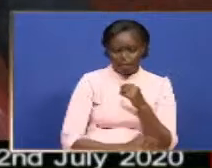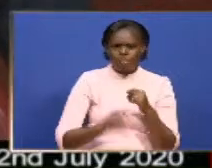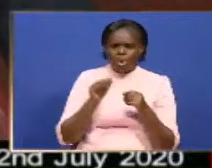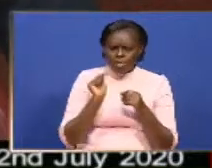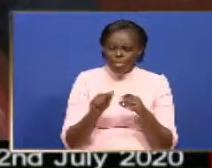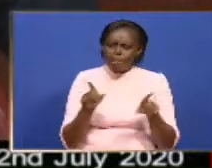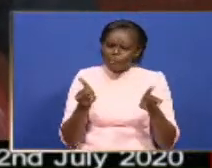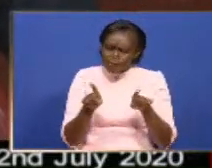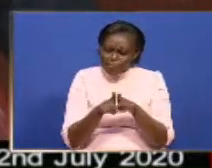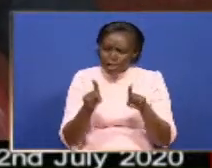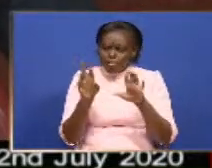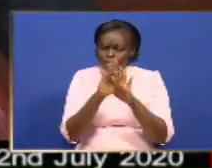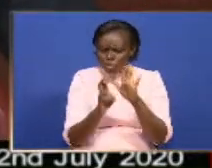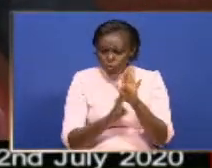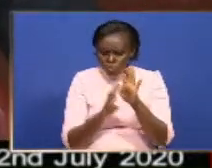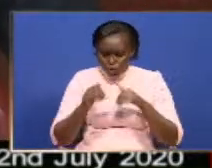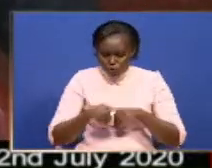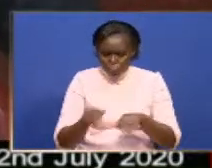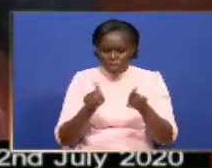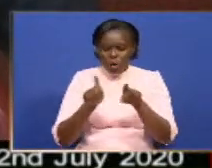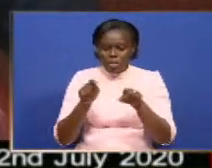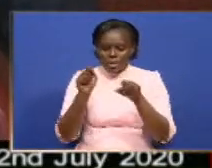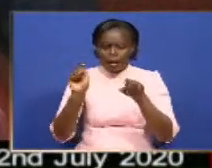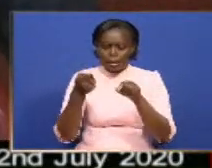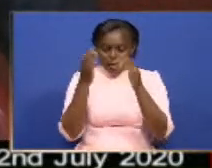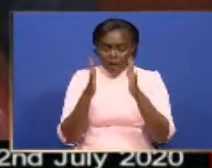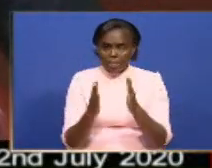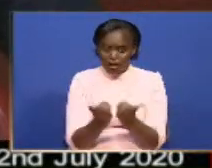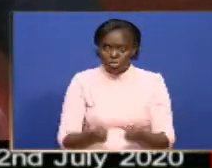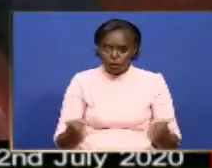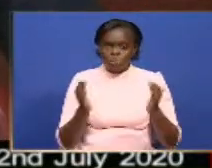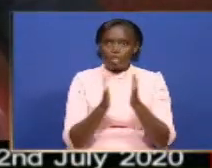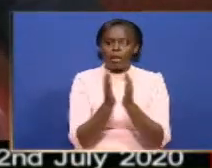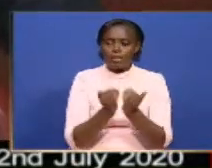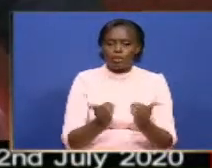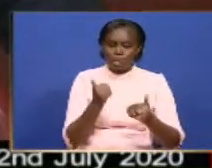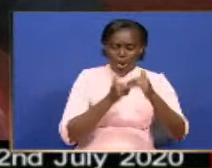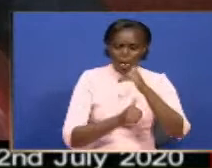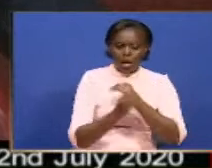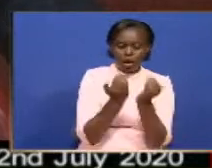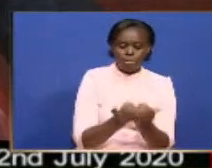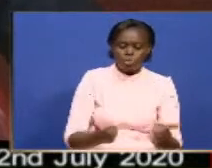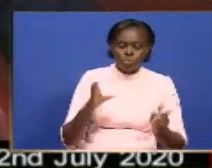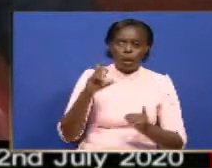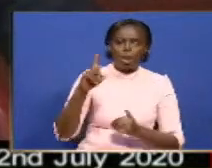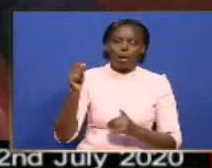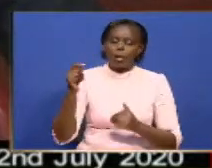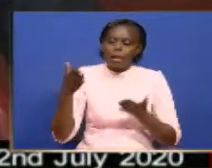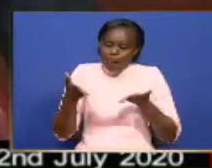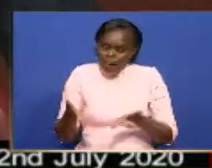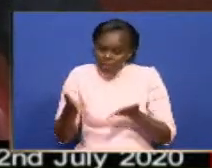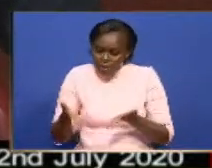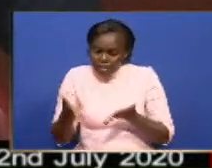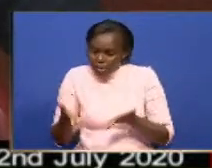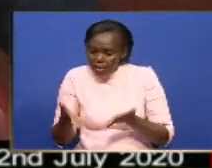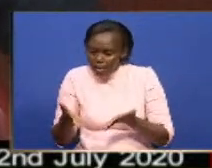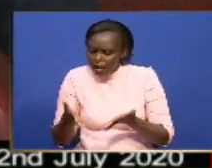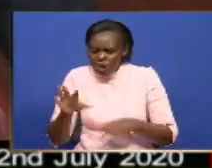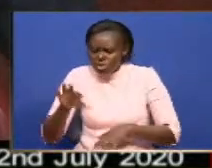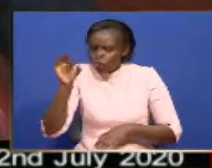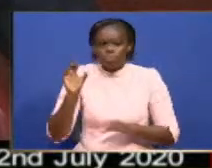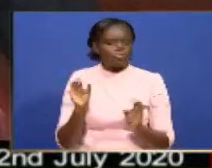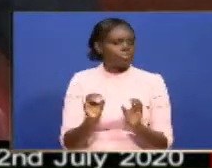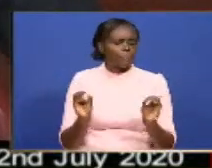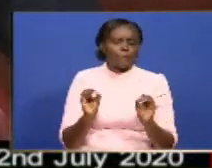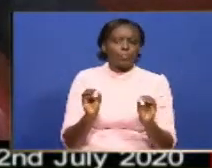same requirements as Kenyan children under the Children's Act, because they are here not by choice,